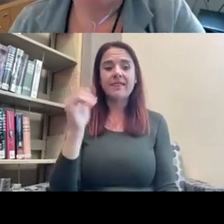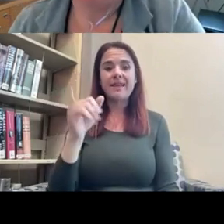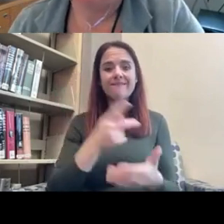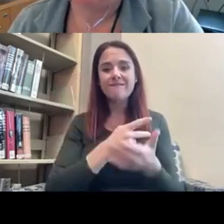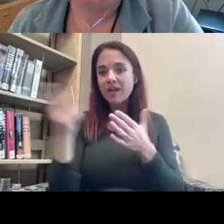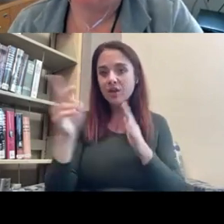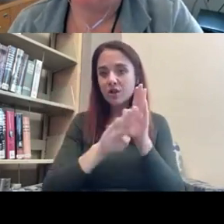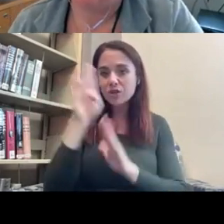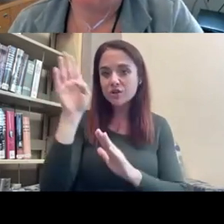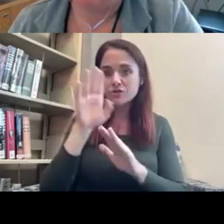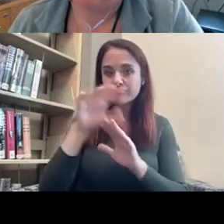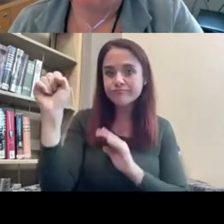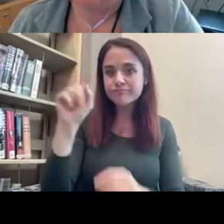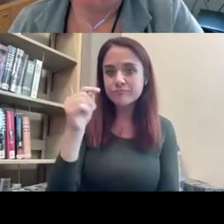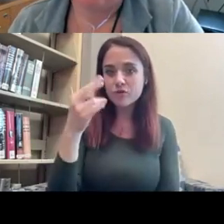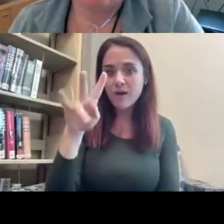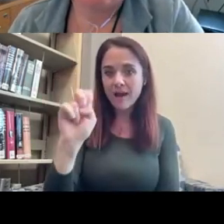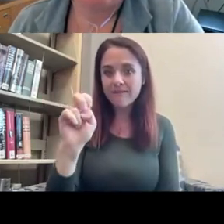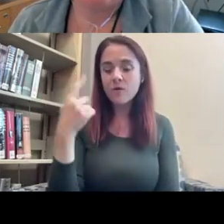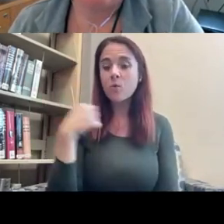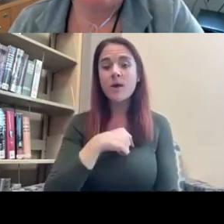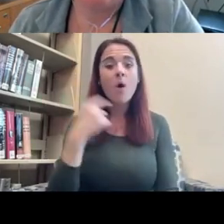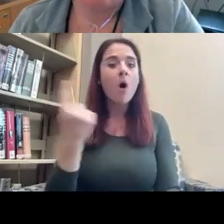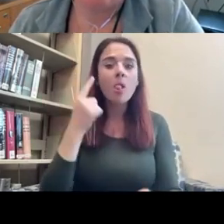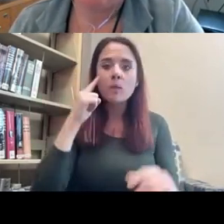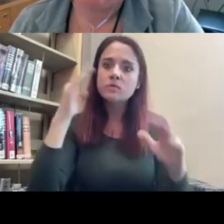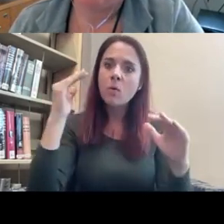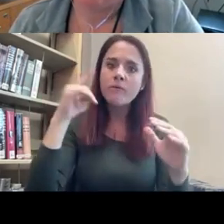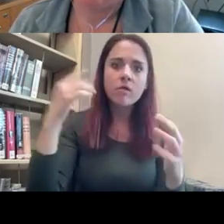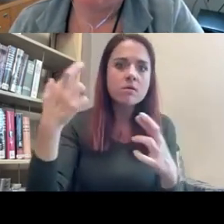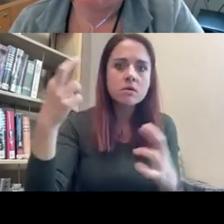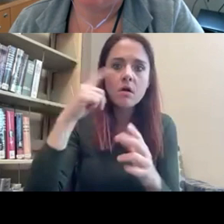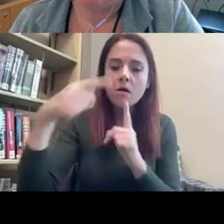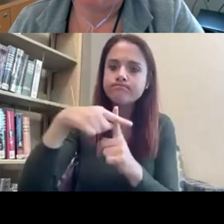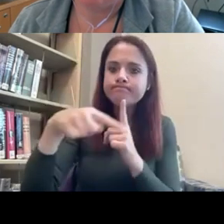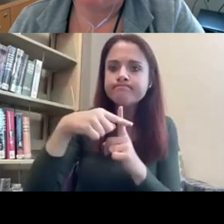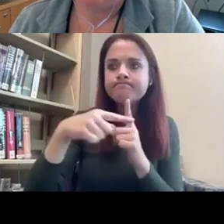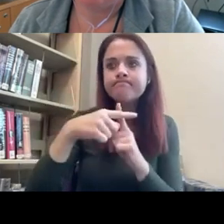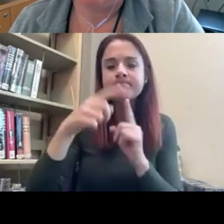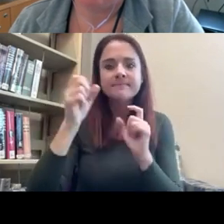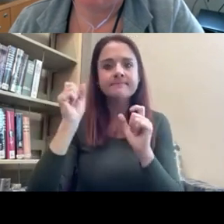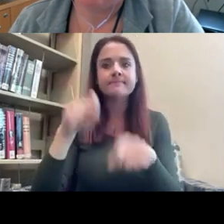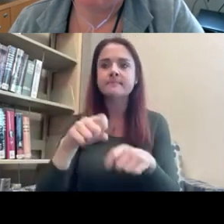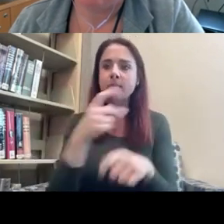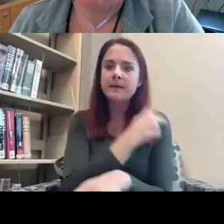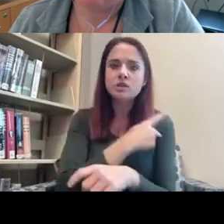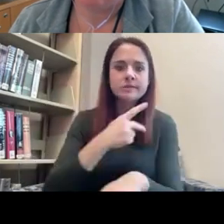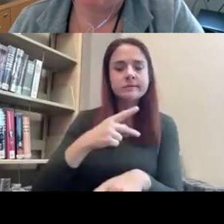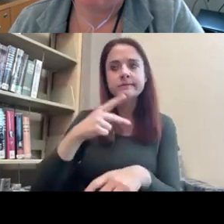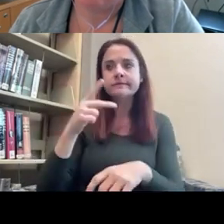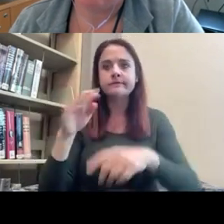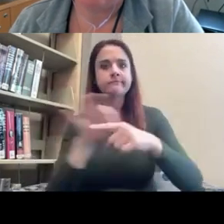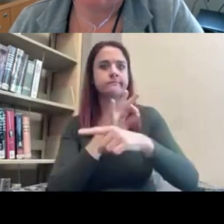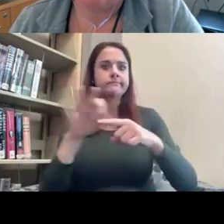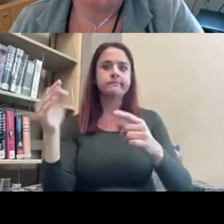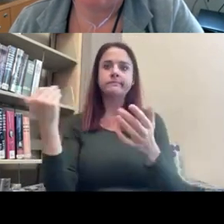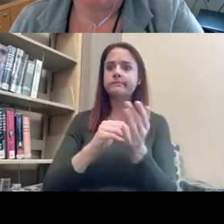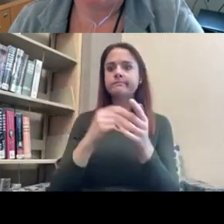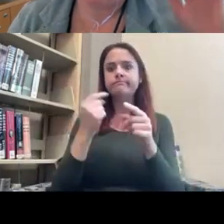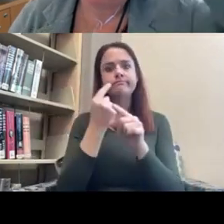to thrive, we are always hopeful and optimistic that we can get our patients back up and functioning, but sometimes that's just